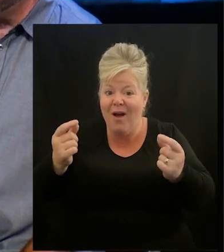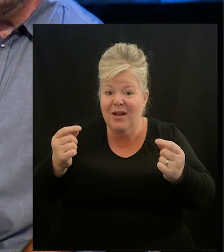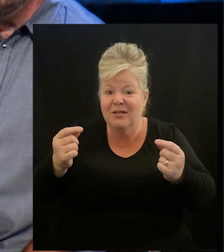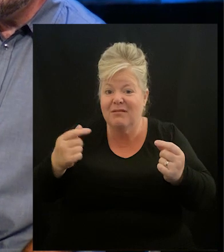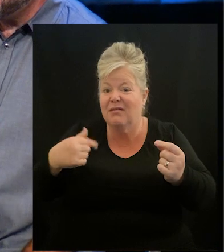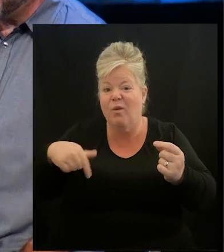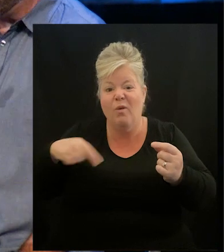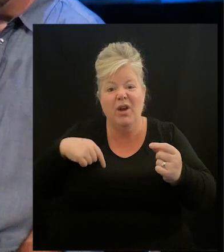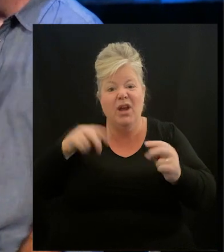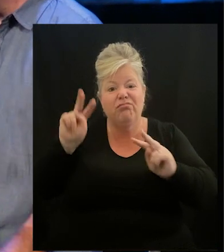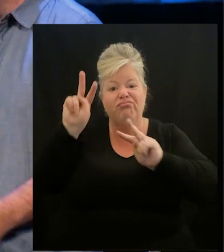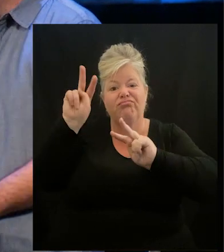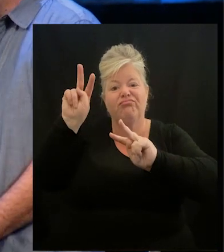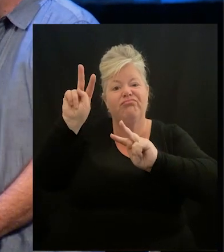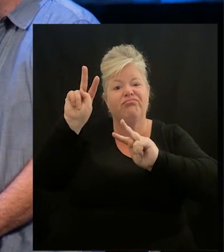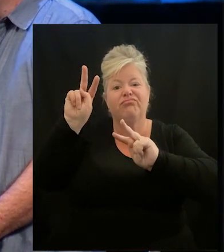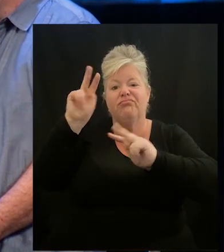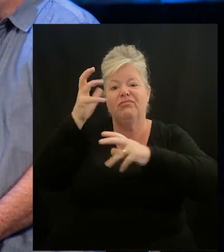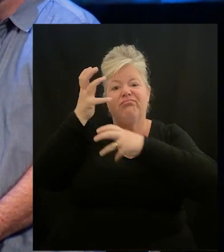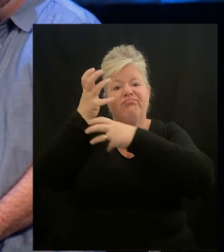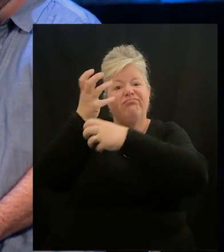eyes are on you.